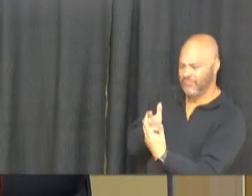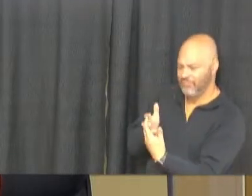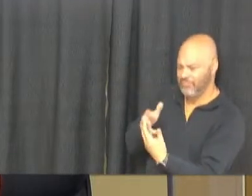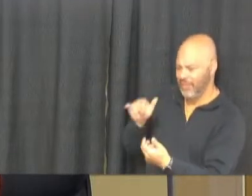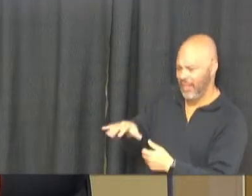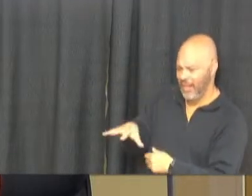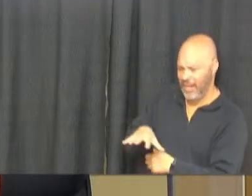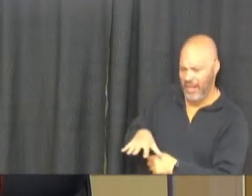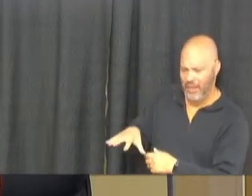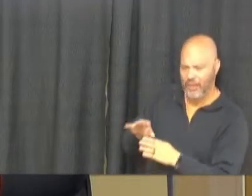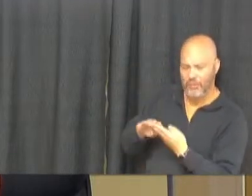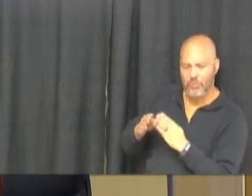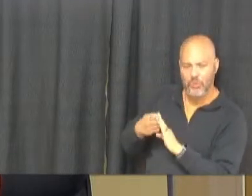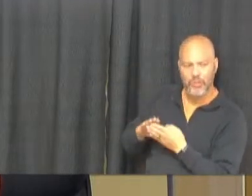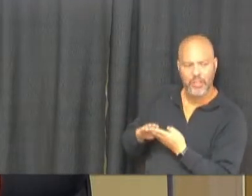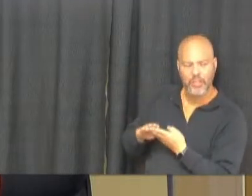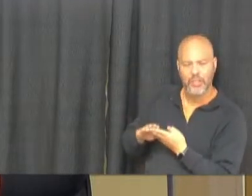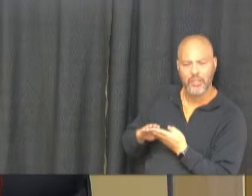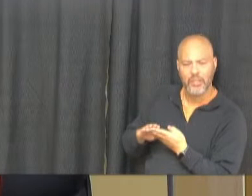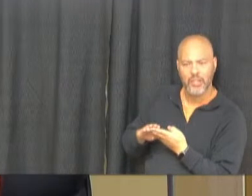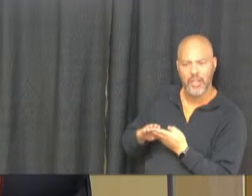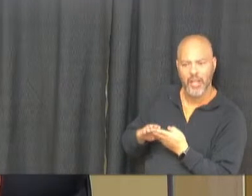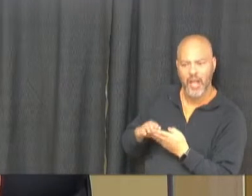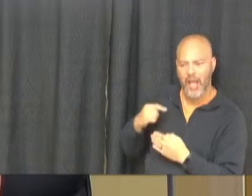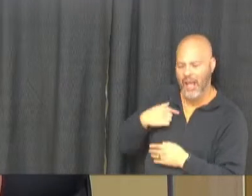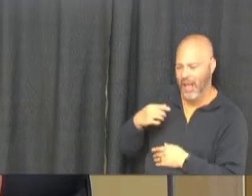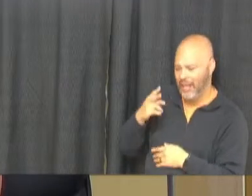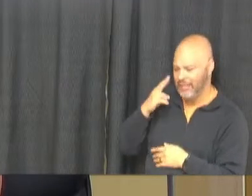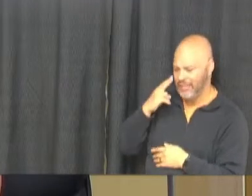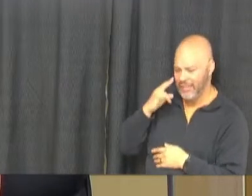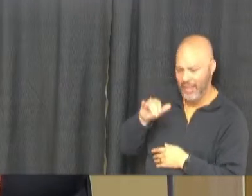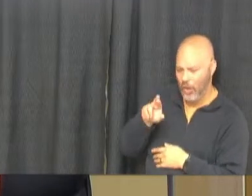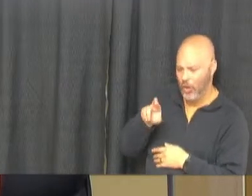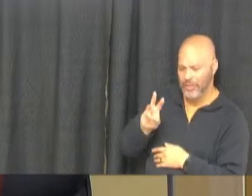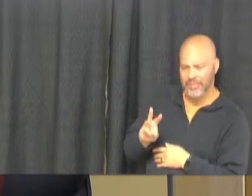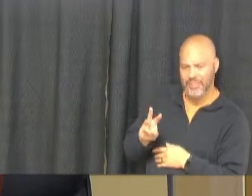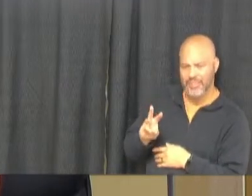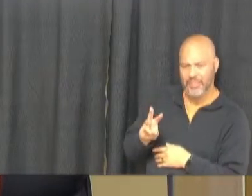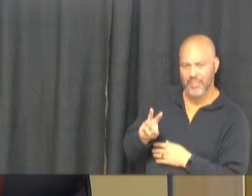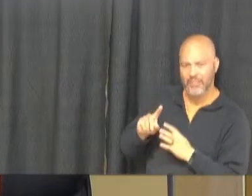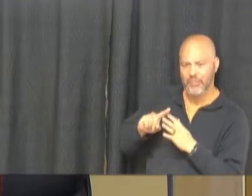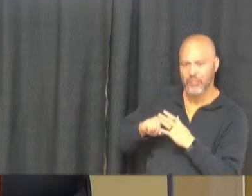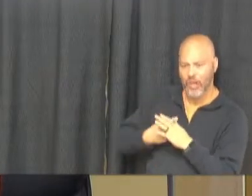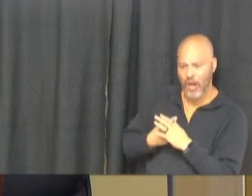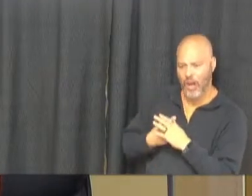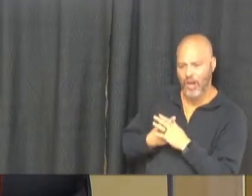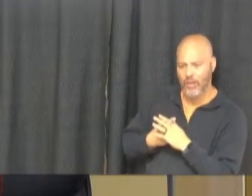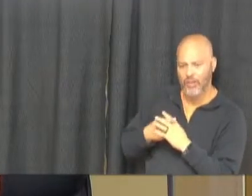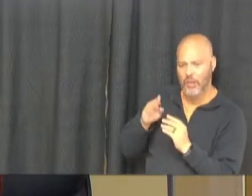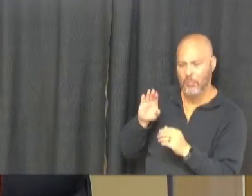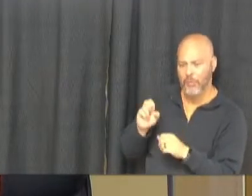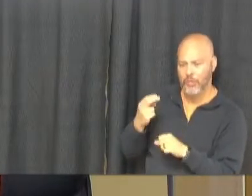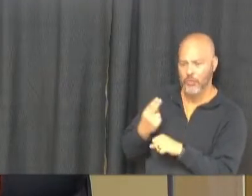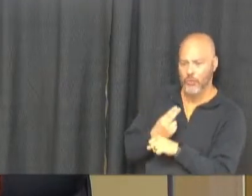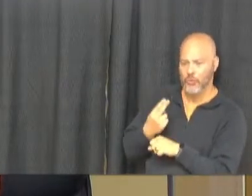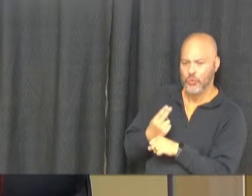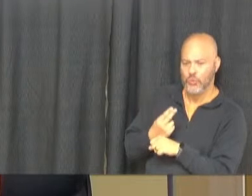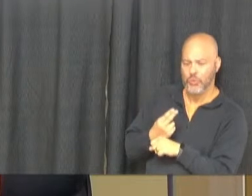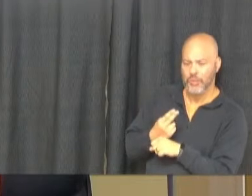character of this community. I find that R6 has started to become and be used